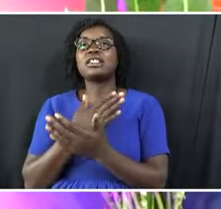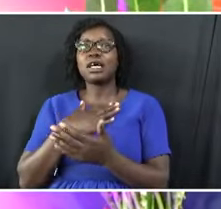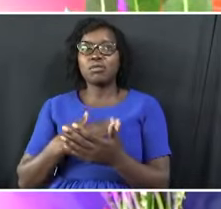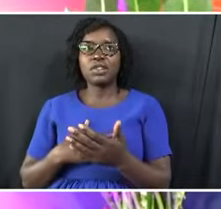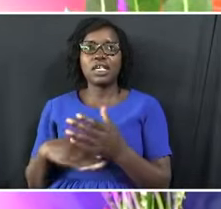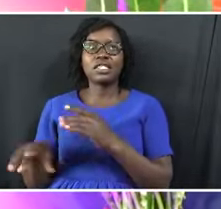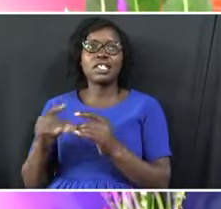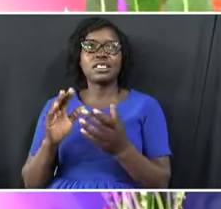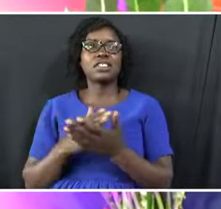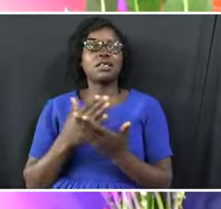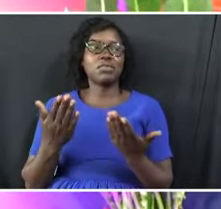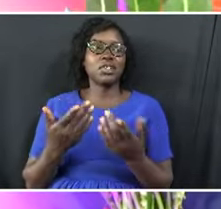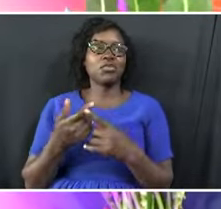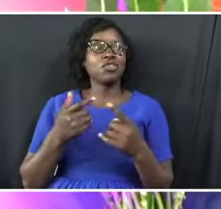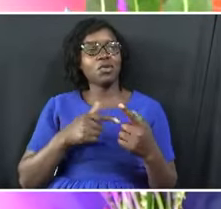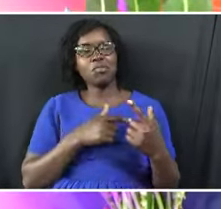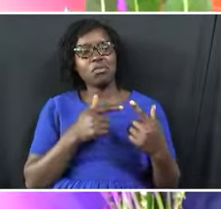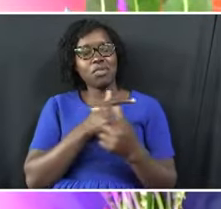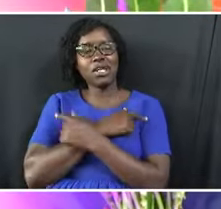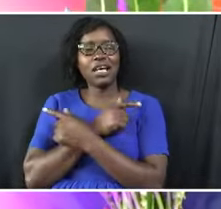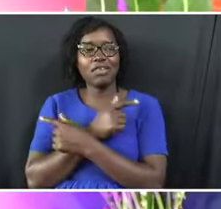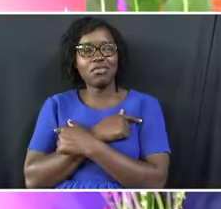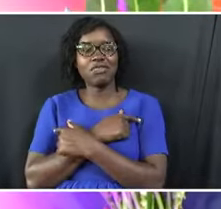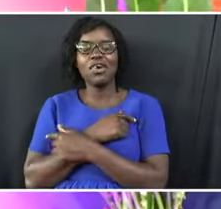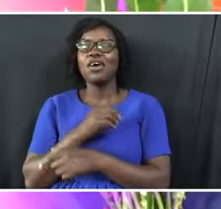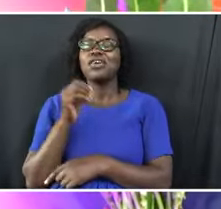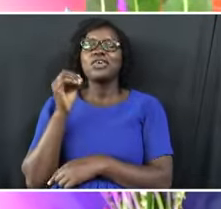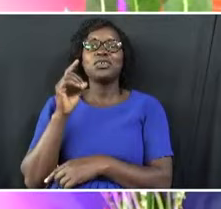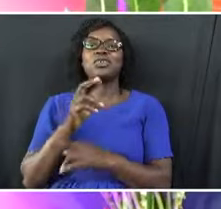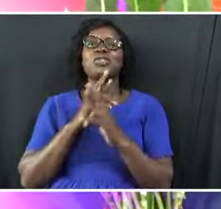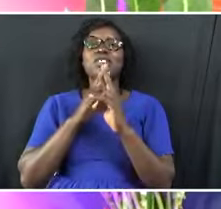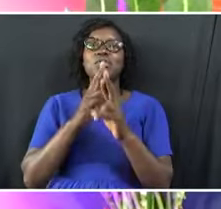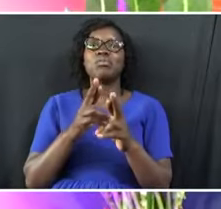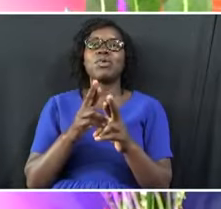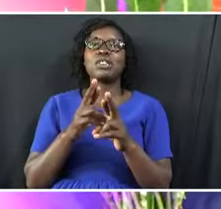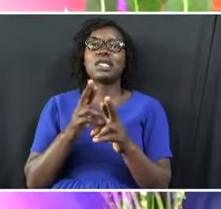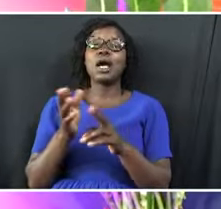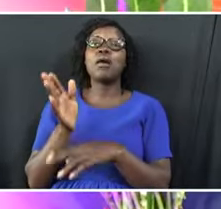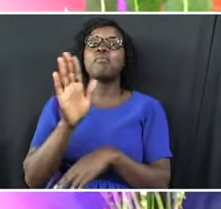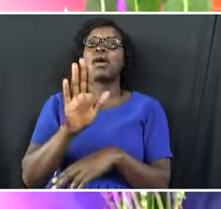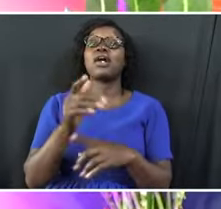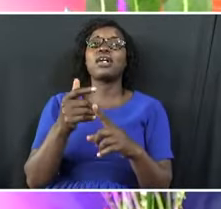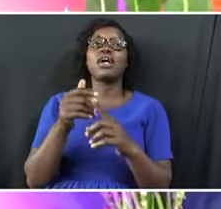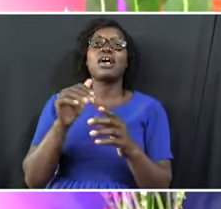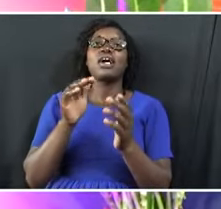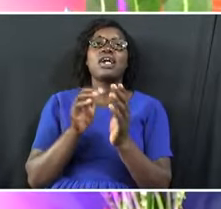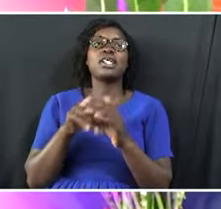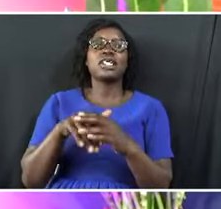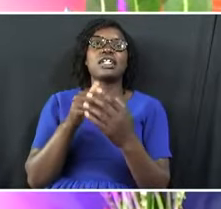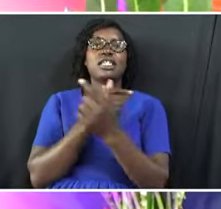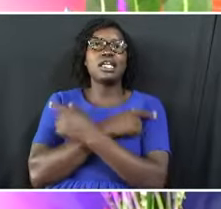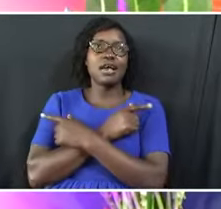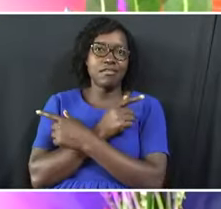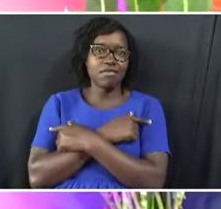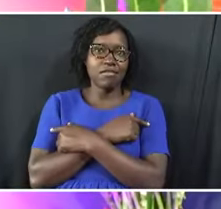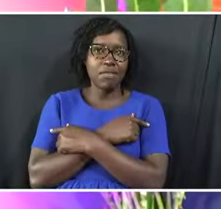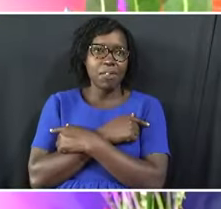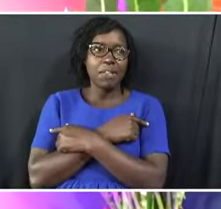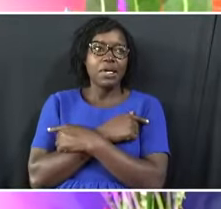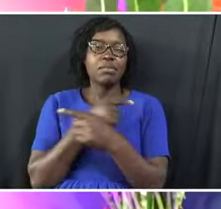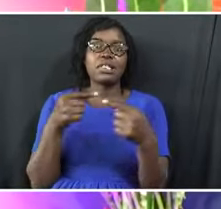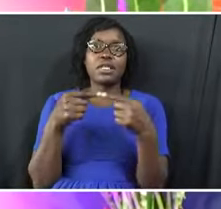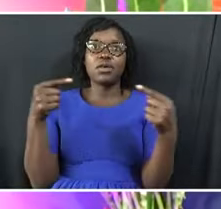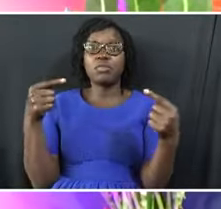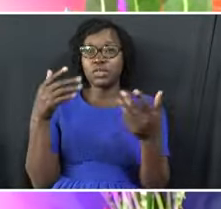done something out of love, you are supposed to respond back out of love. But the opposite